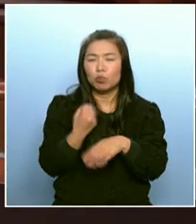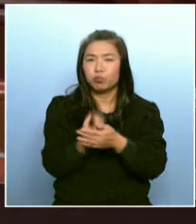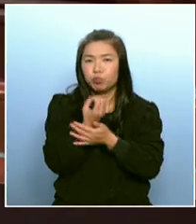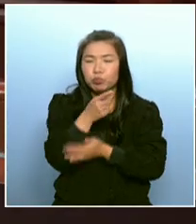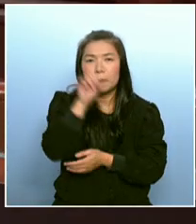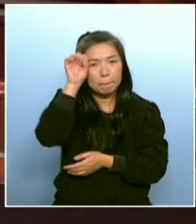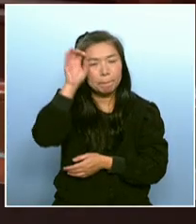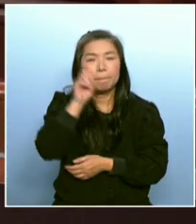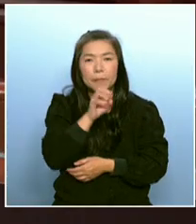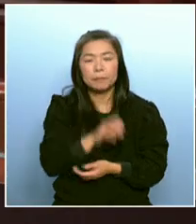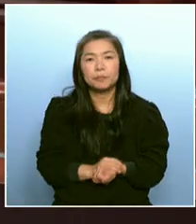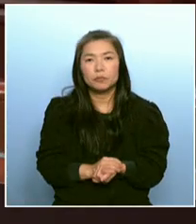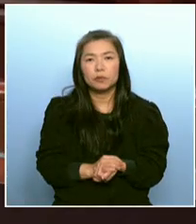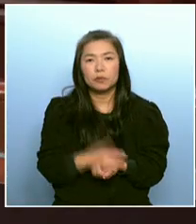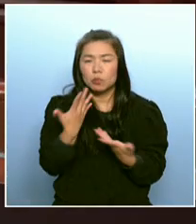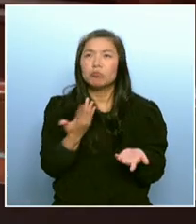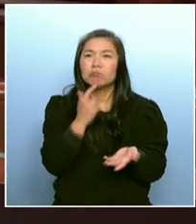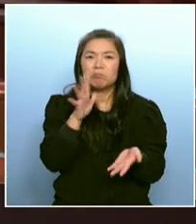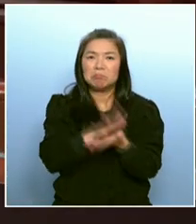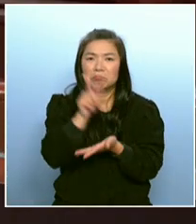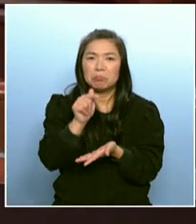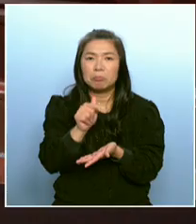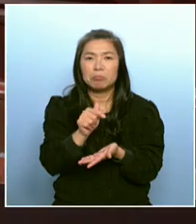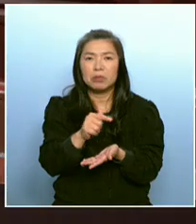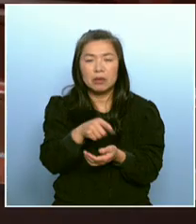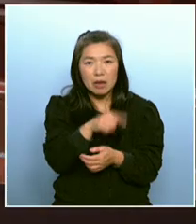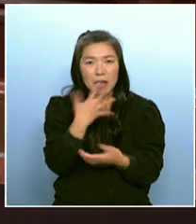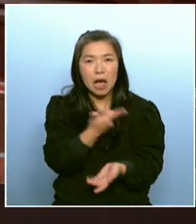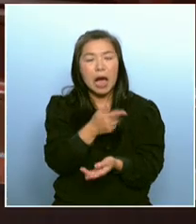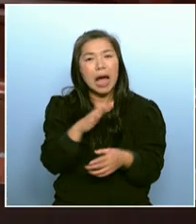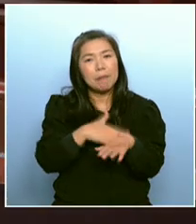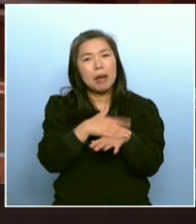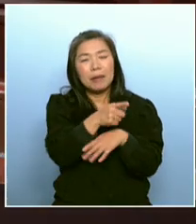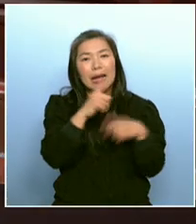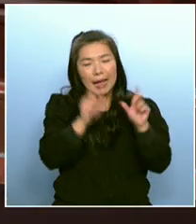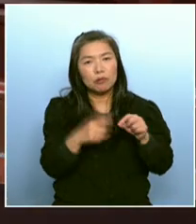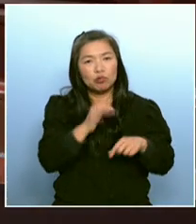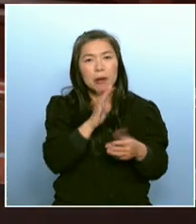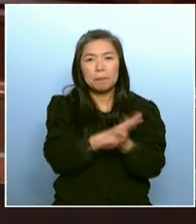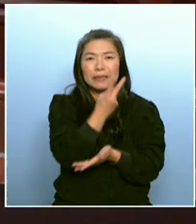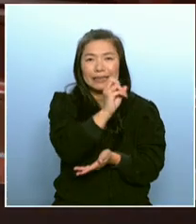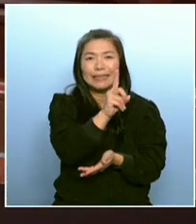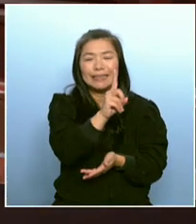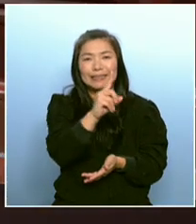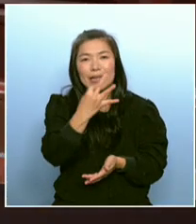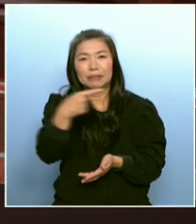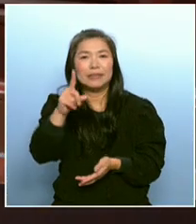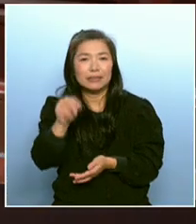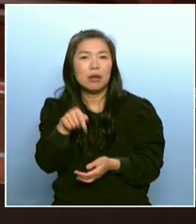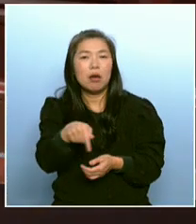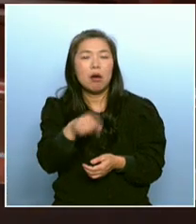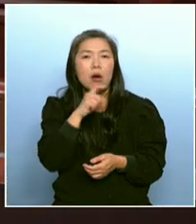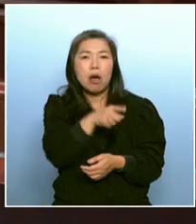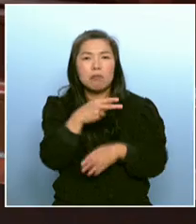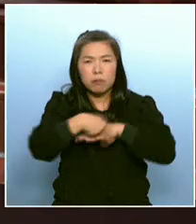questions. First, the question is related to the studies mentioned by Mr. Scotland. In